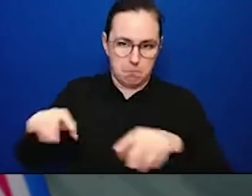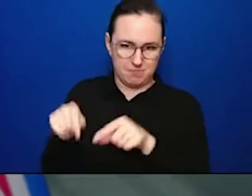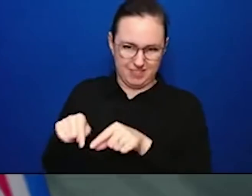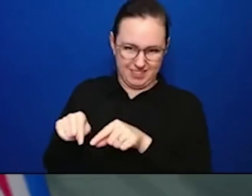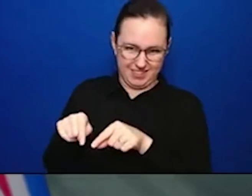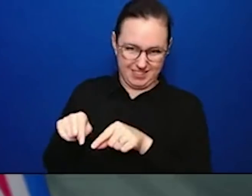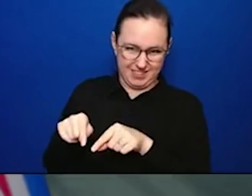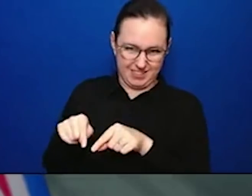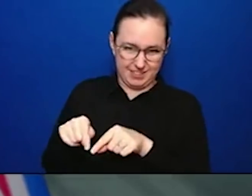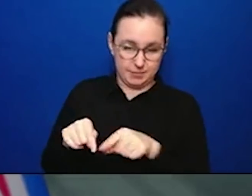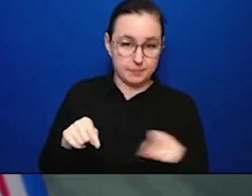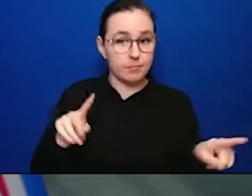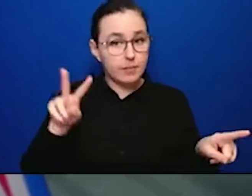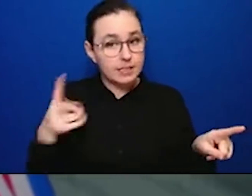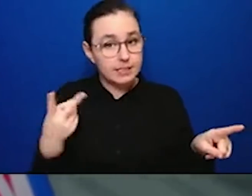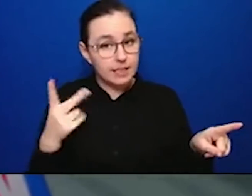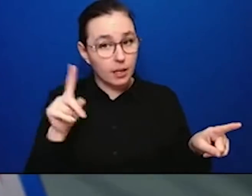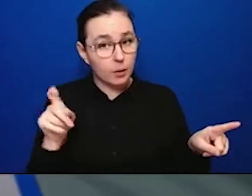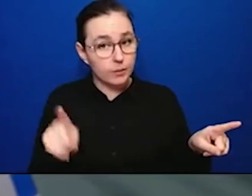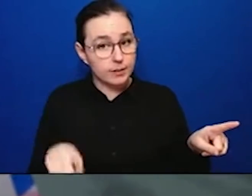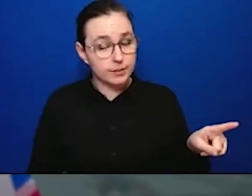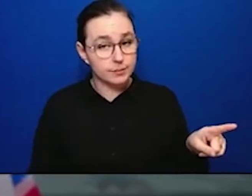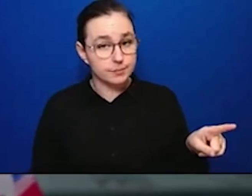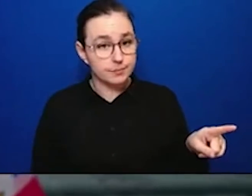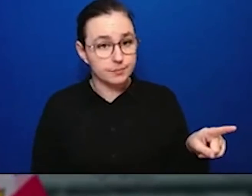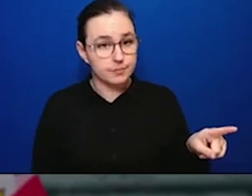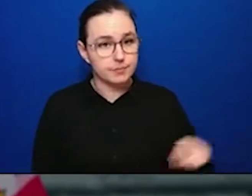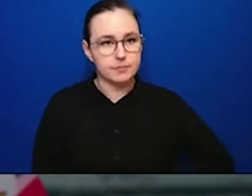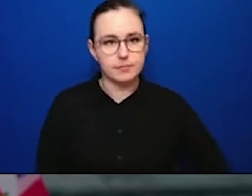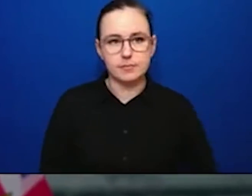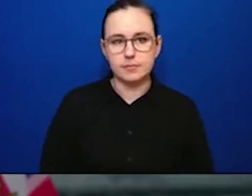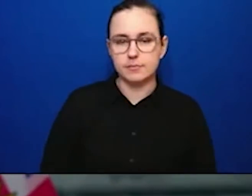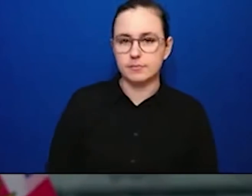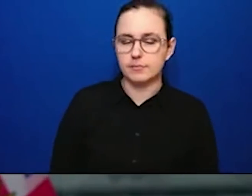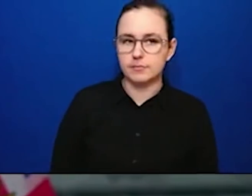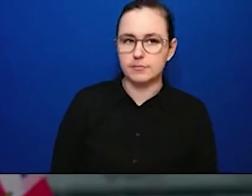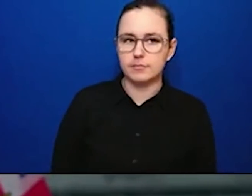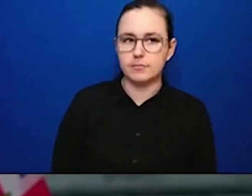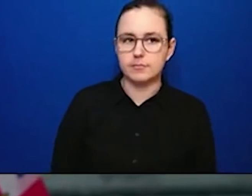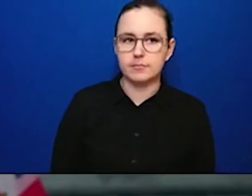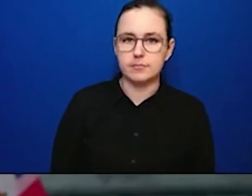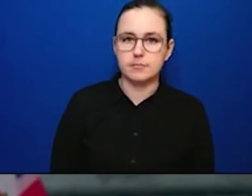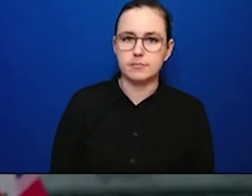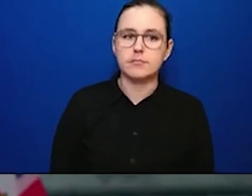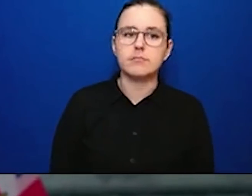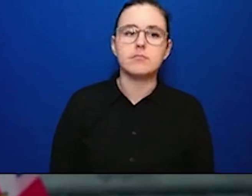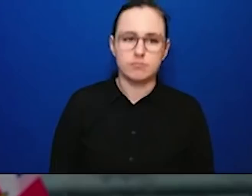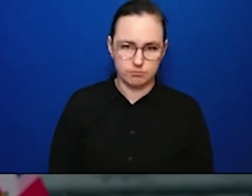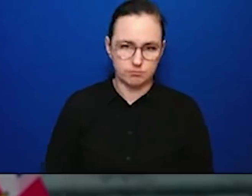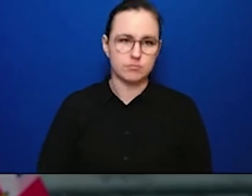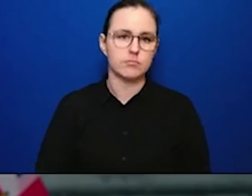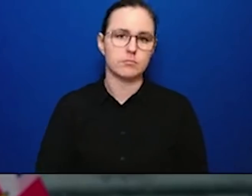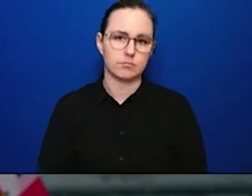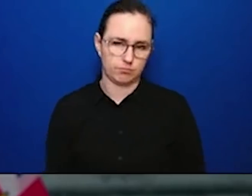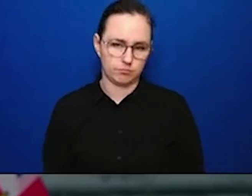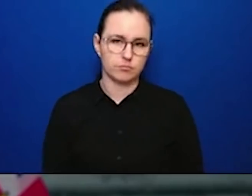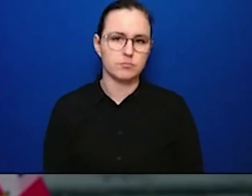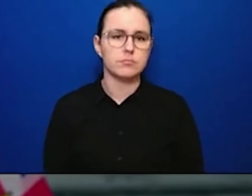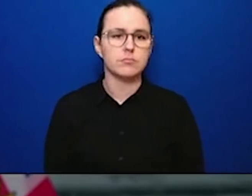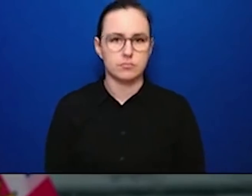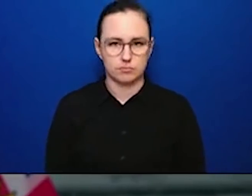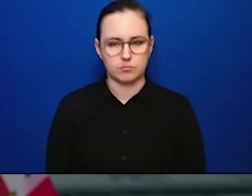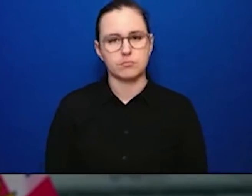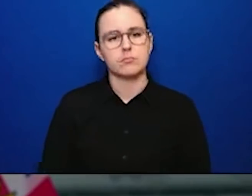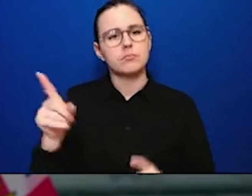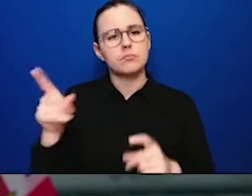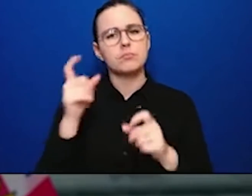follow-up? Yes, please. When you consider the types of situations that could force the closures of schools,